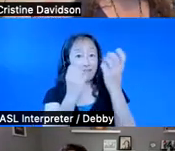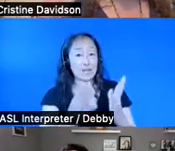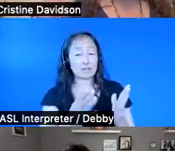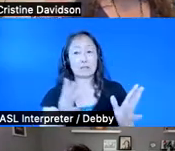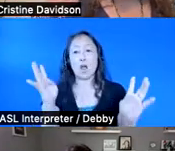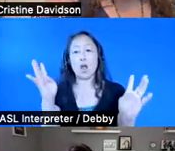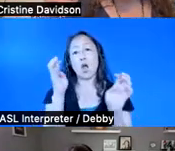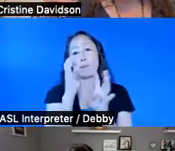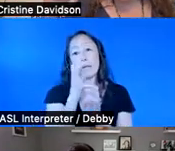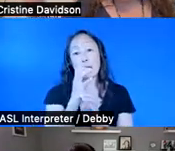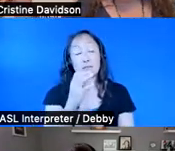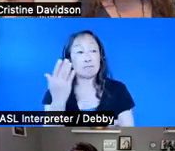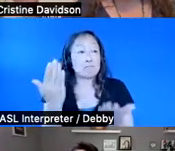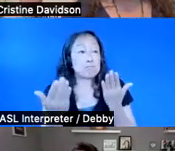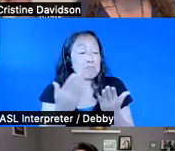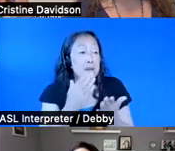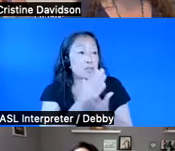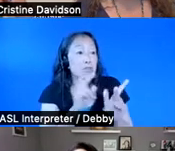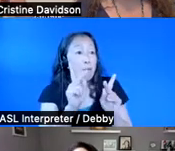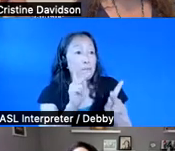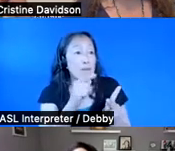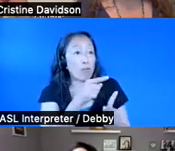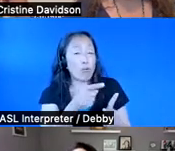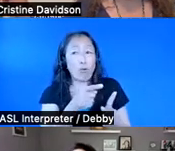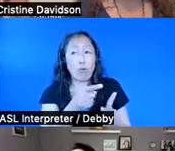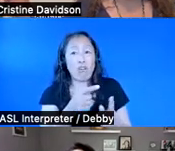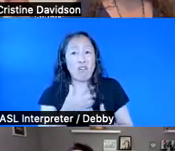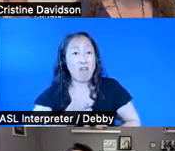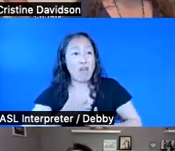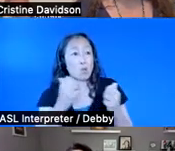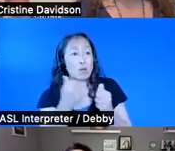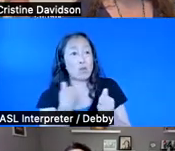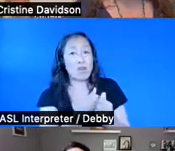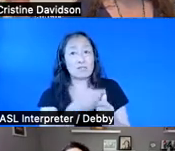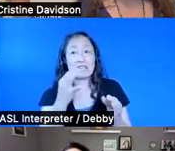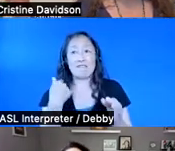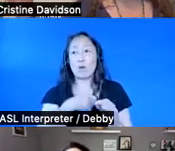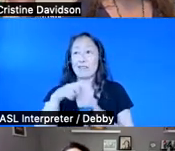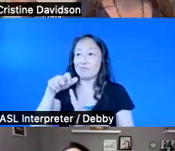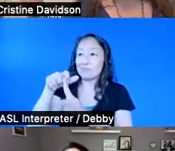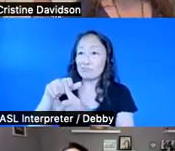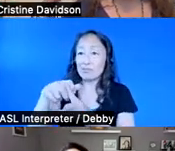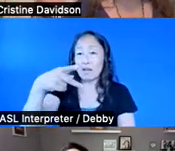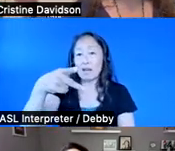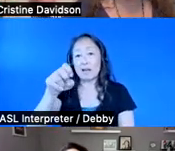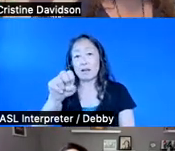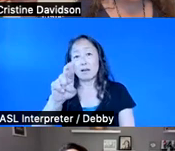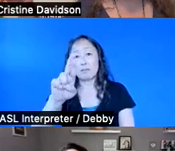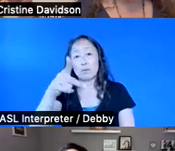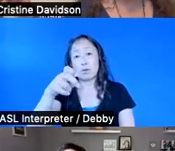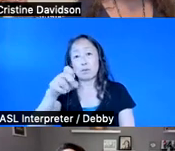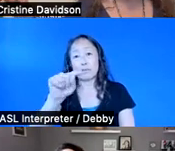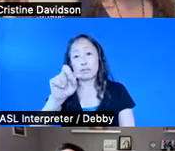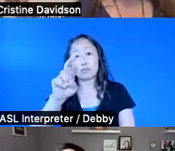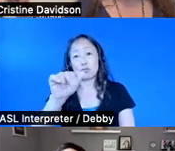people are going to be mad at us when we're calling out a perpetrator in our own village, right? People want us to not say those